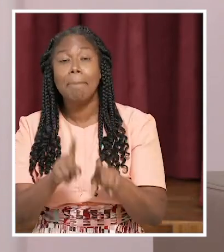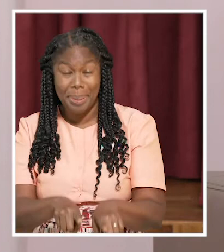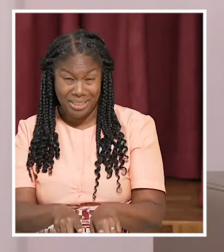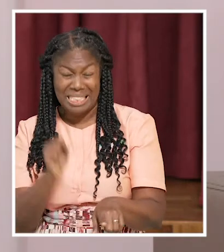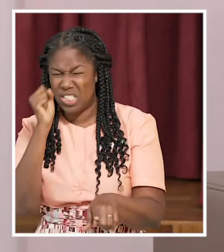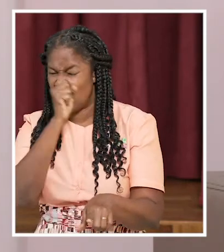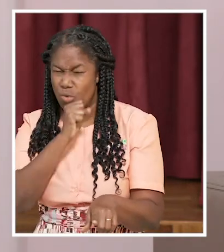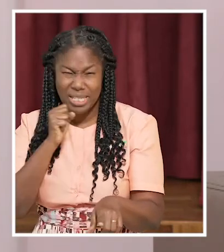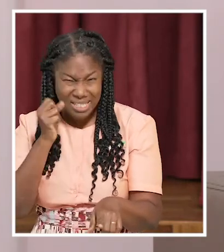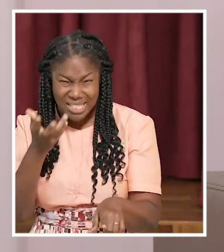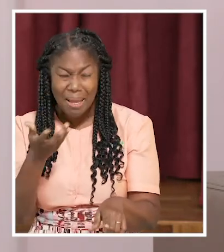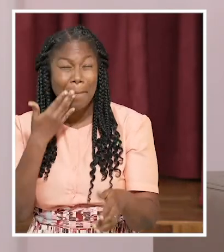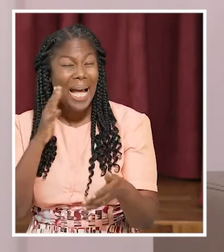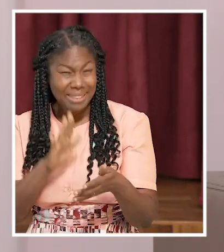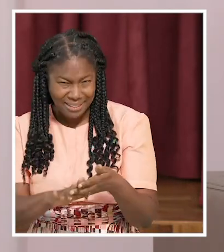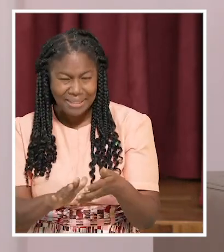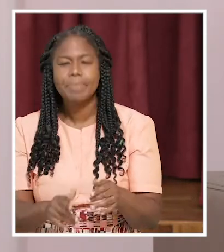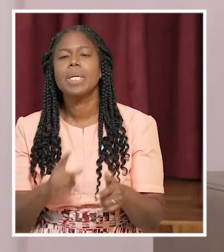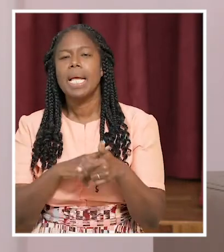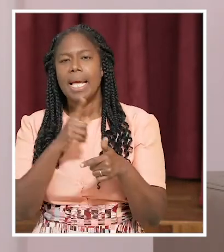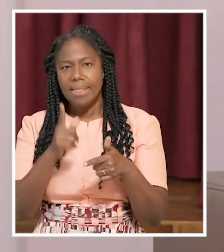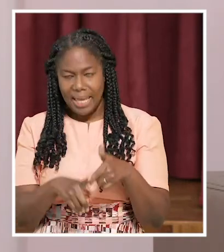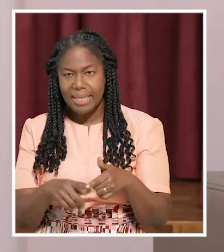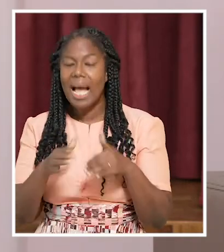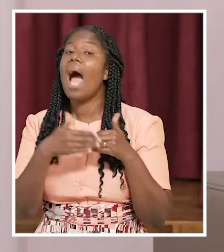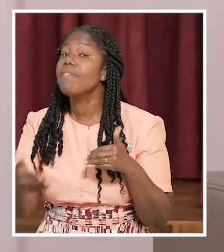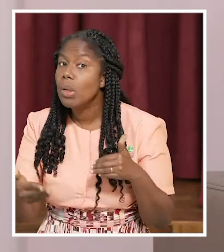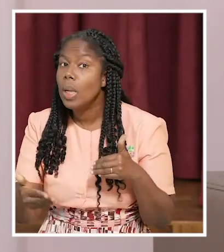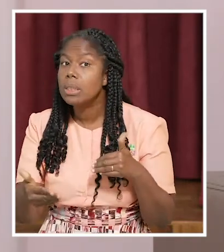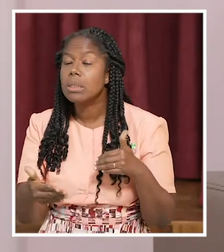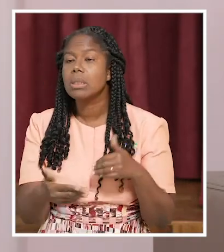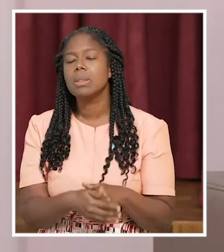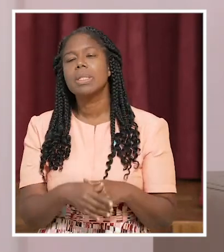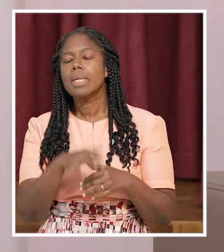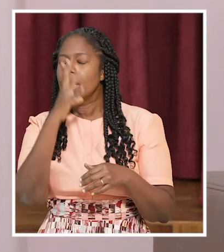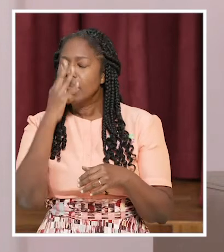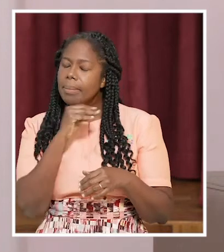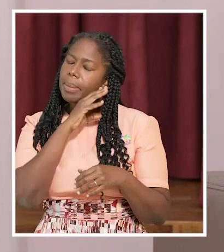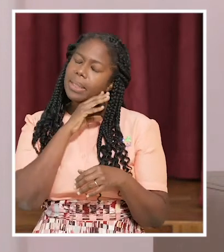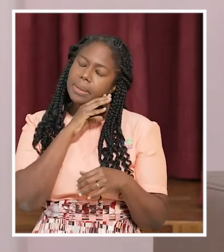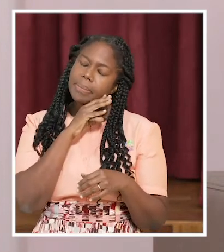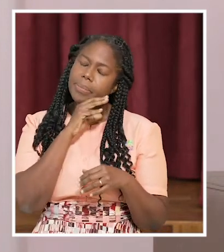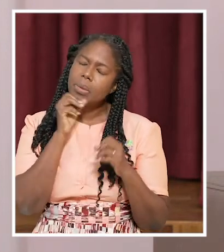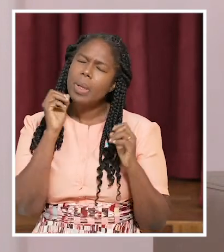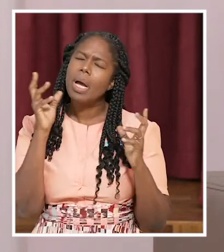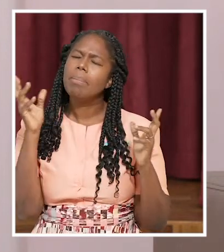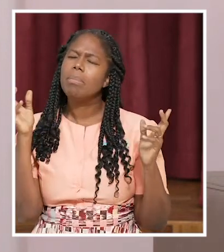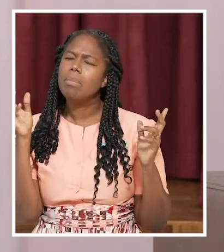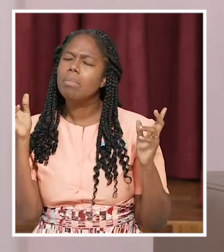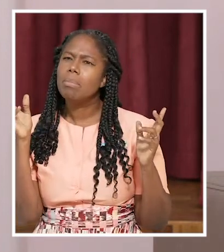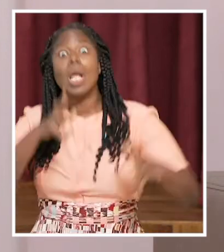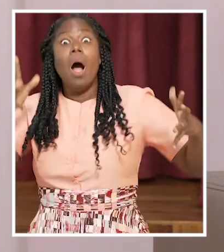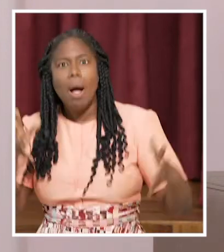startled easily, you're jumping without much, without anything really happening. And, you're feeling very on edge all